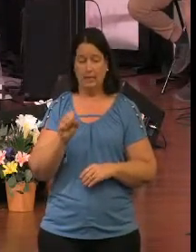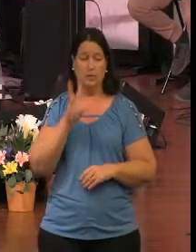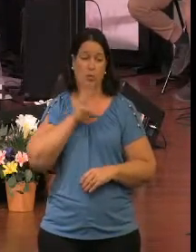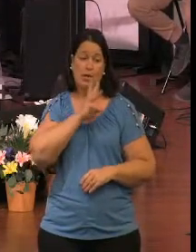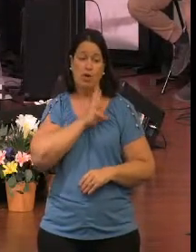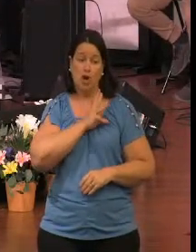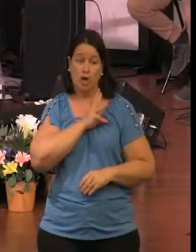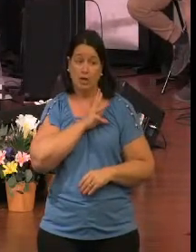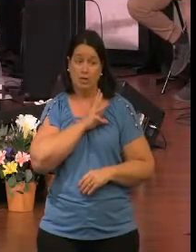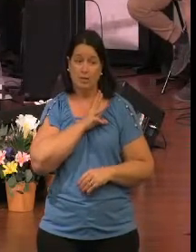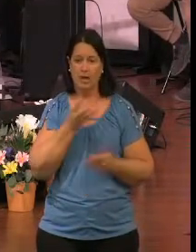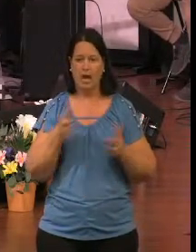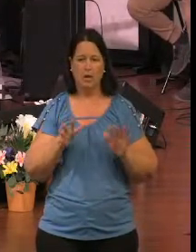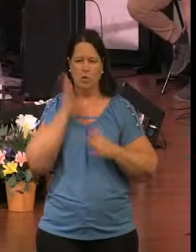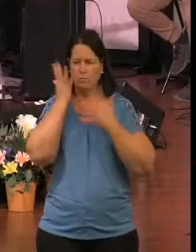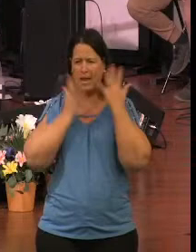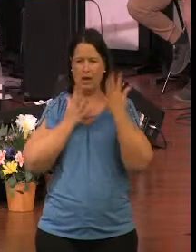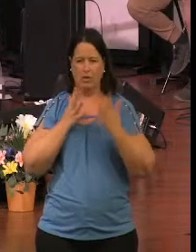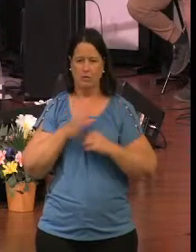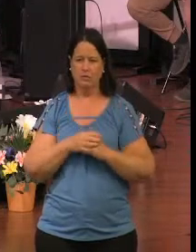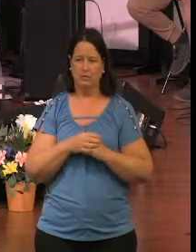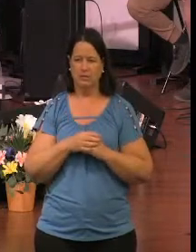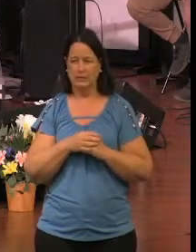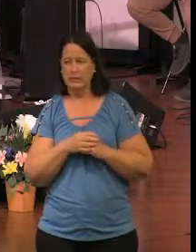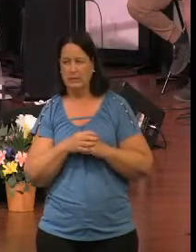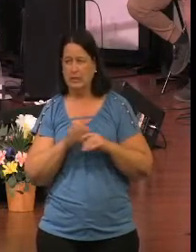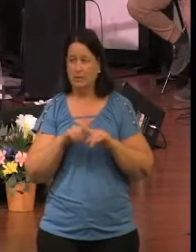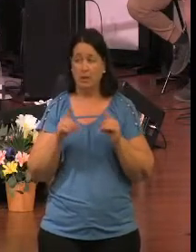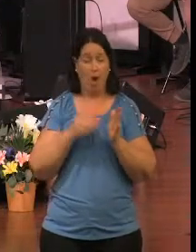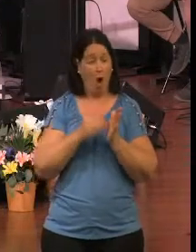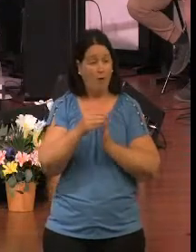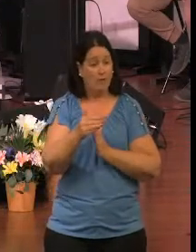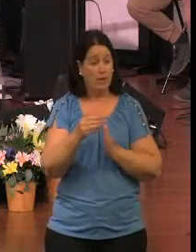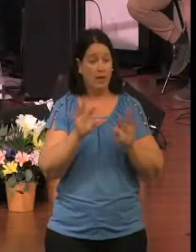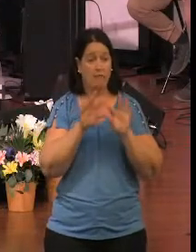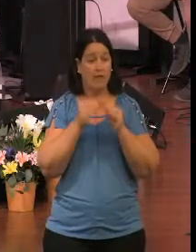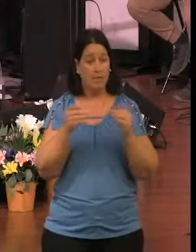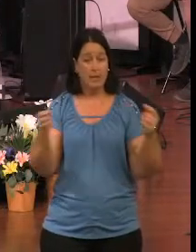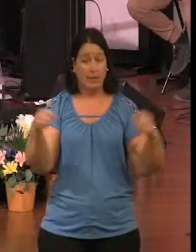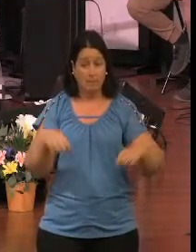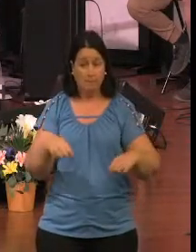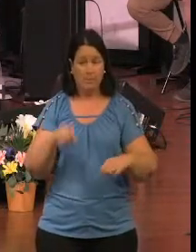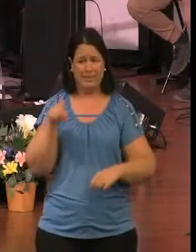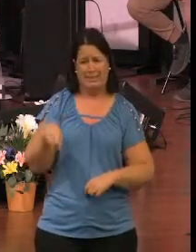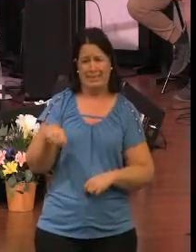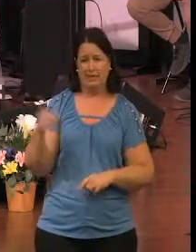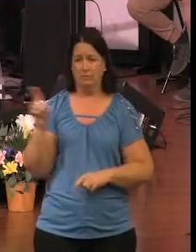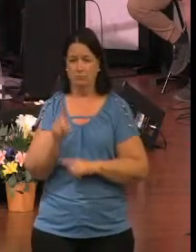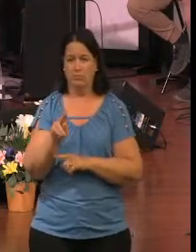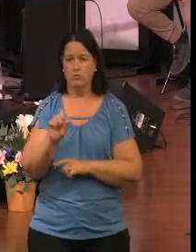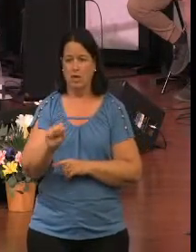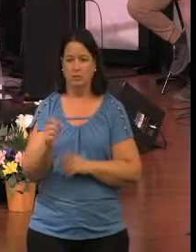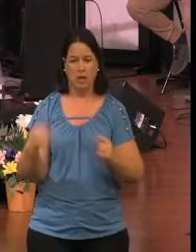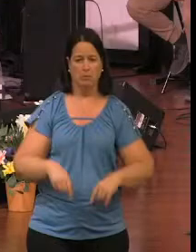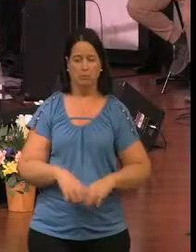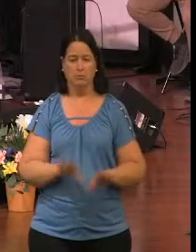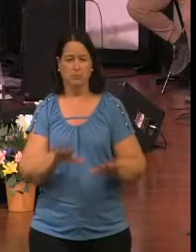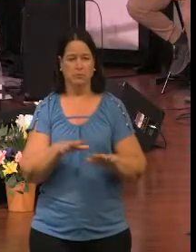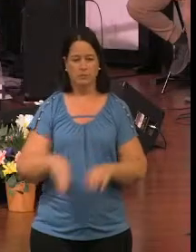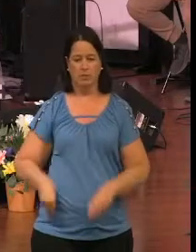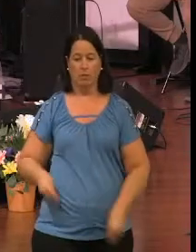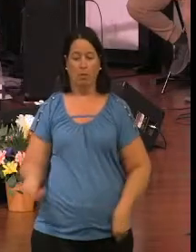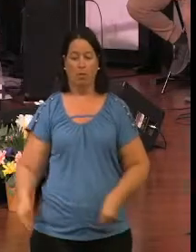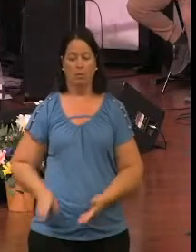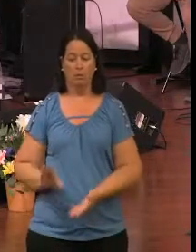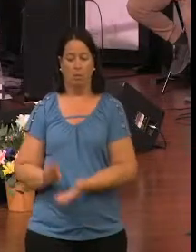and I don't want to embarrass him. I can't tell you how many times there's been a family here in need, and Dennis has come and crunched some $100 bills into